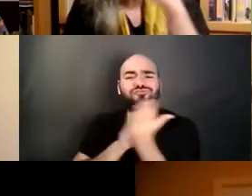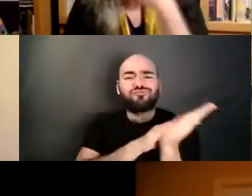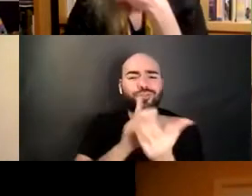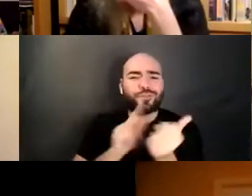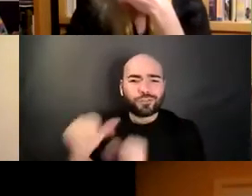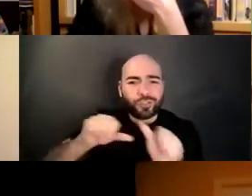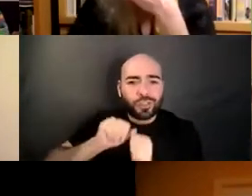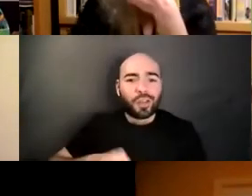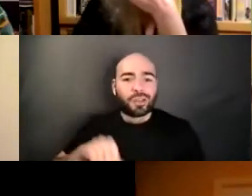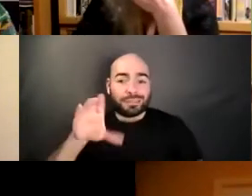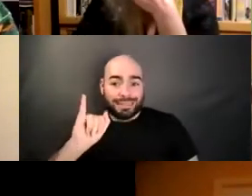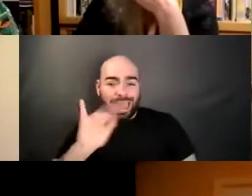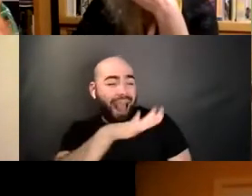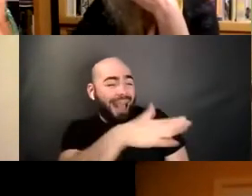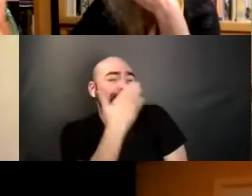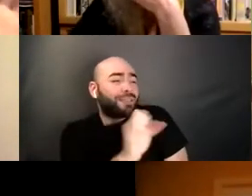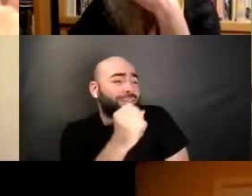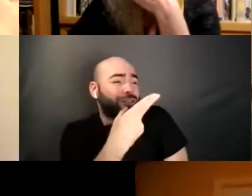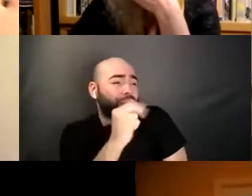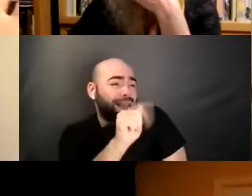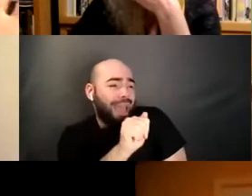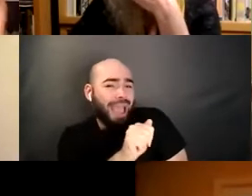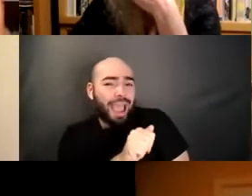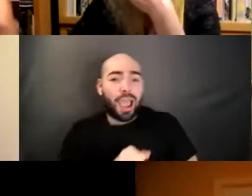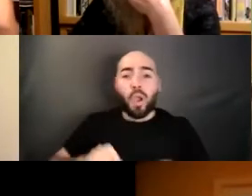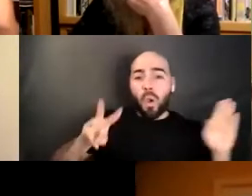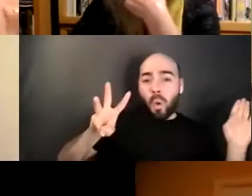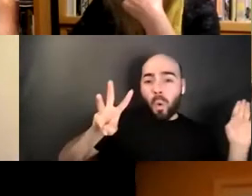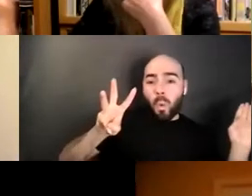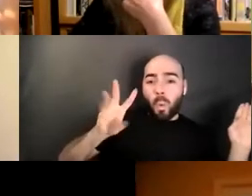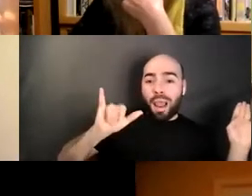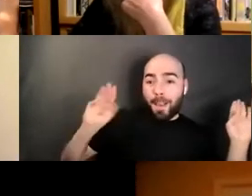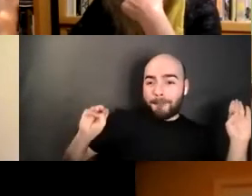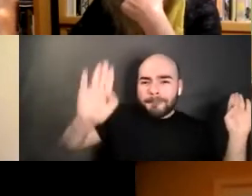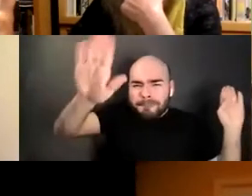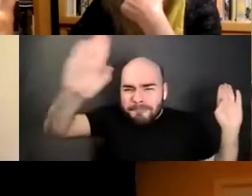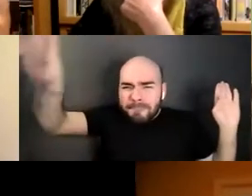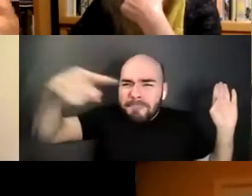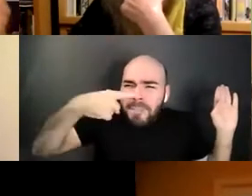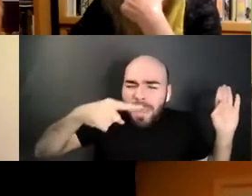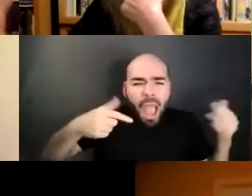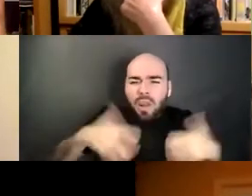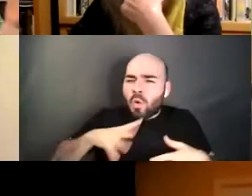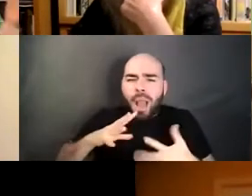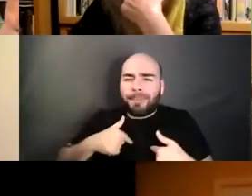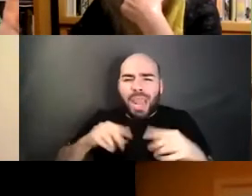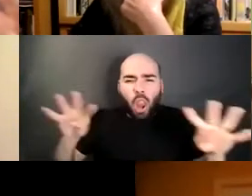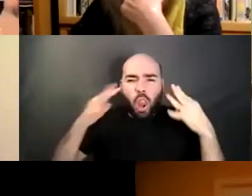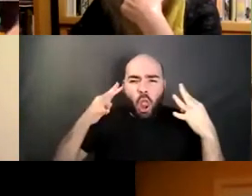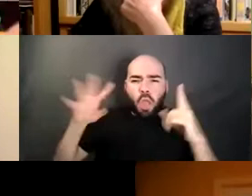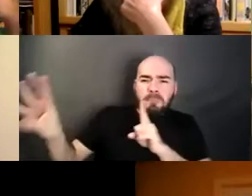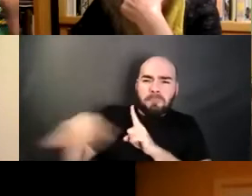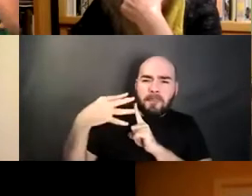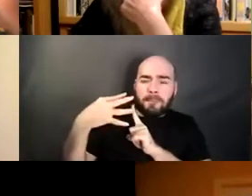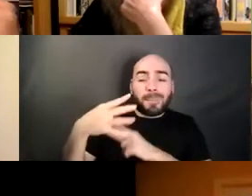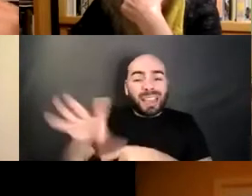Shanta. Thank you. Can I do thank one, you so much. One thing? I just, you know, I'll steal the moment, but if each of us,